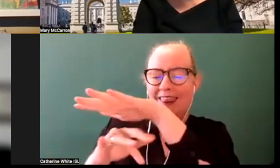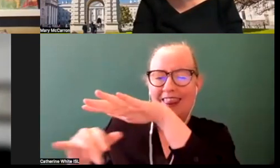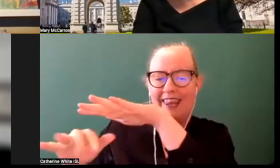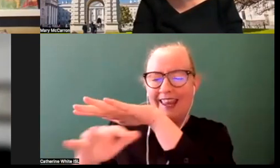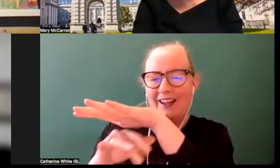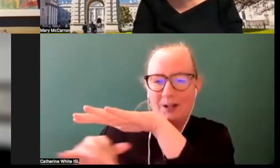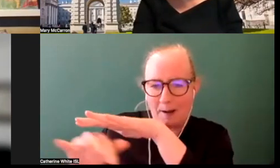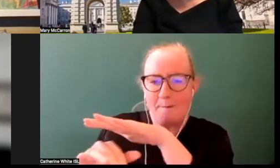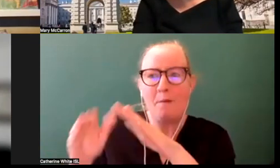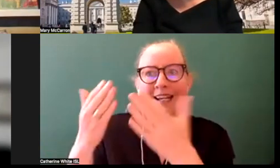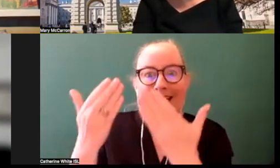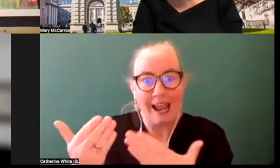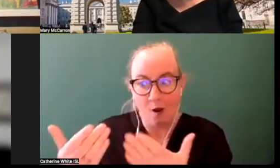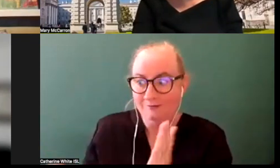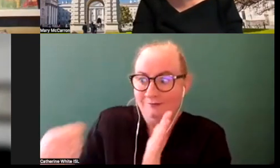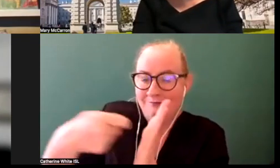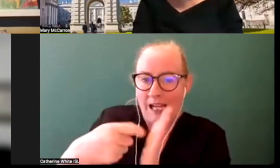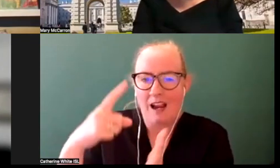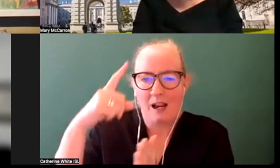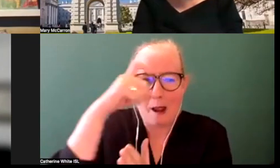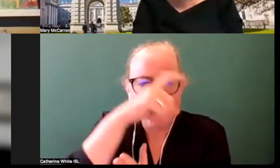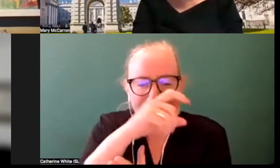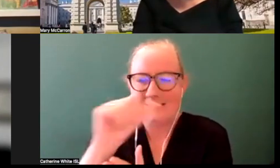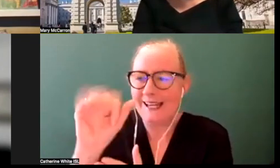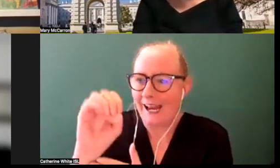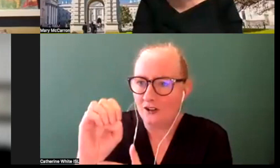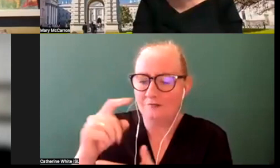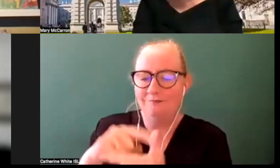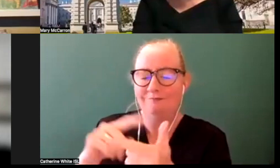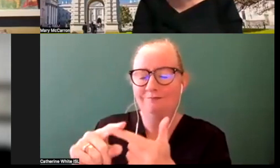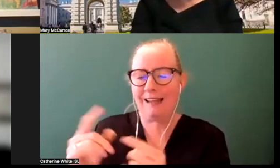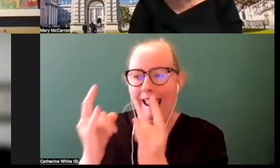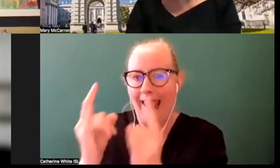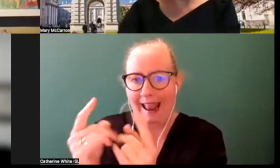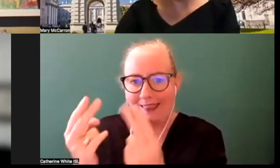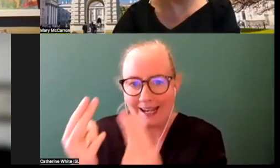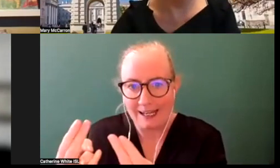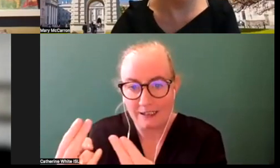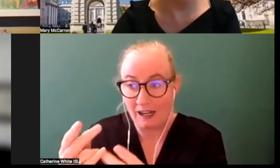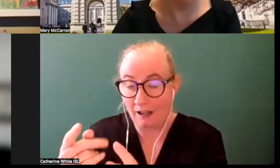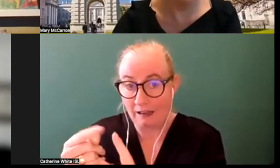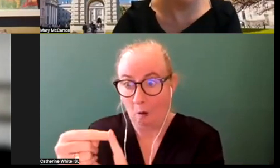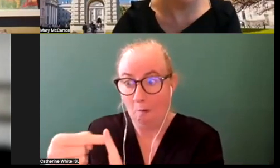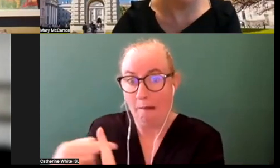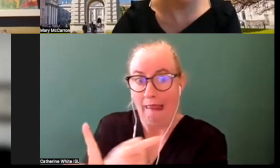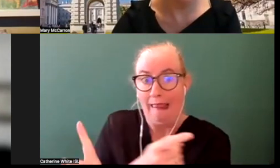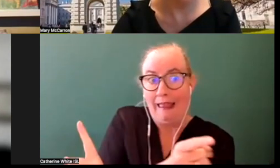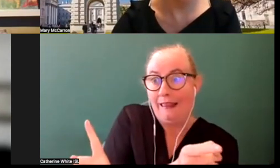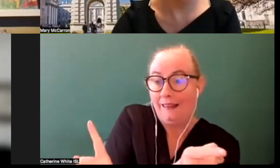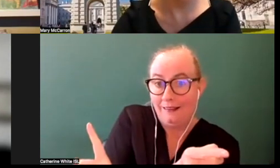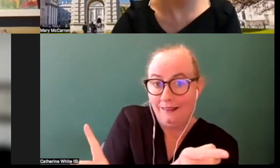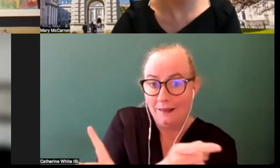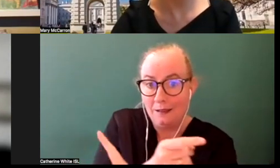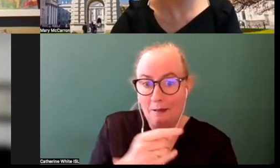about, with the complex aging and then the health needs, are we moving back to sort of a medical model? And how do you get that balance